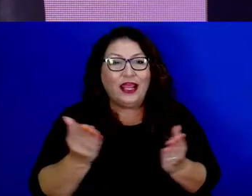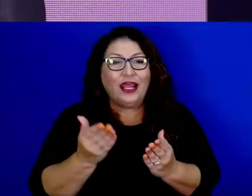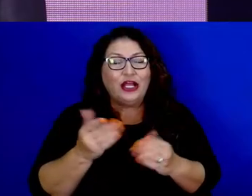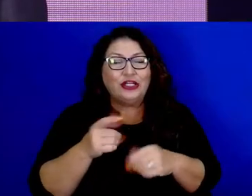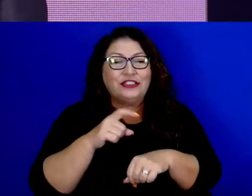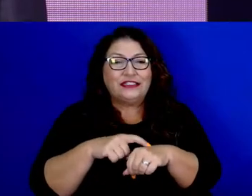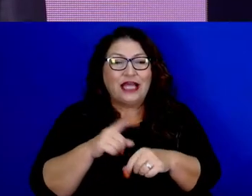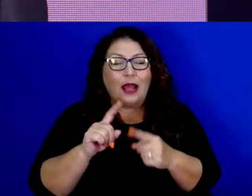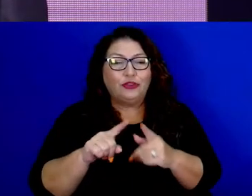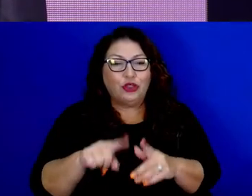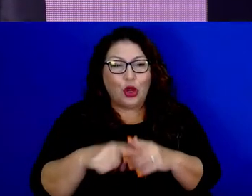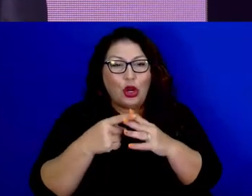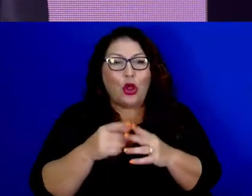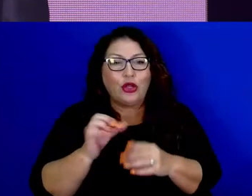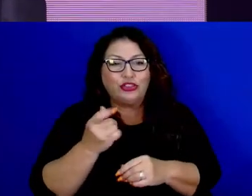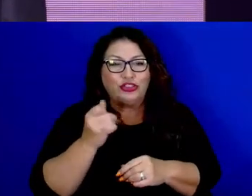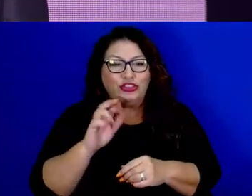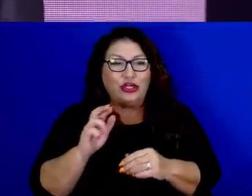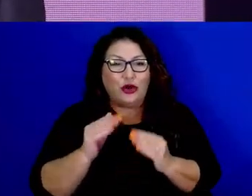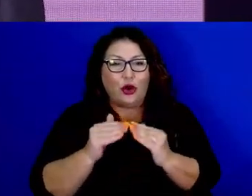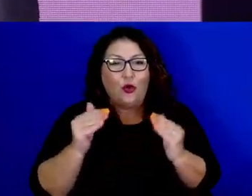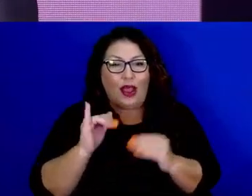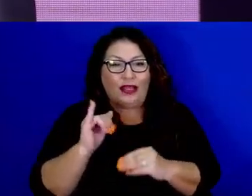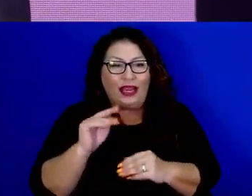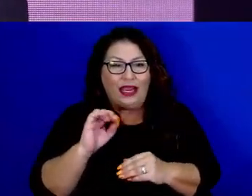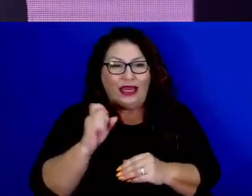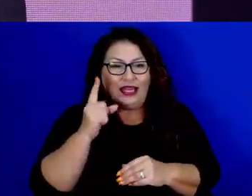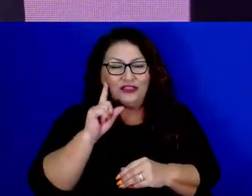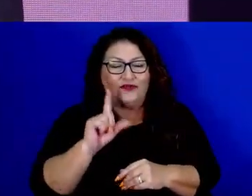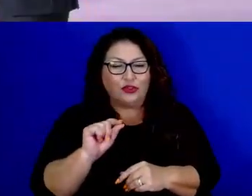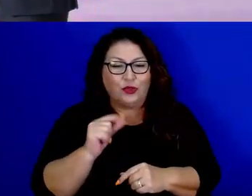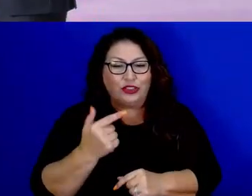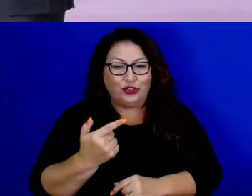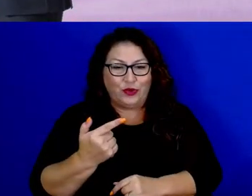Gender Equality Index for 2021. Take a look.